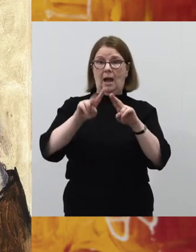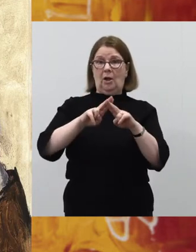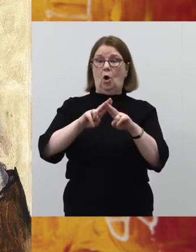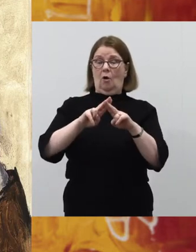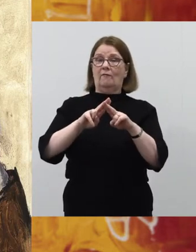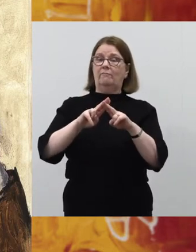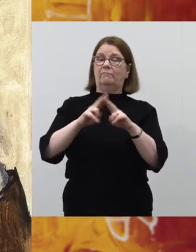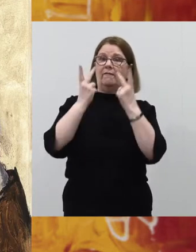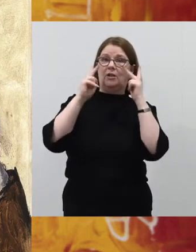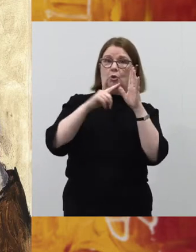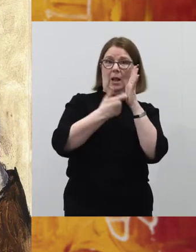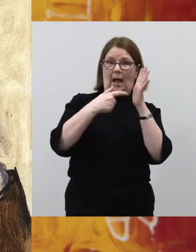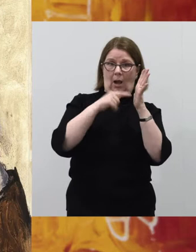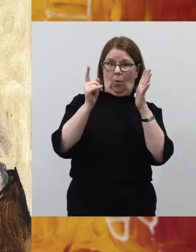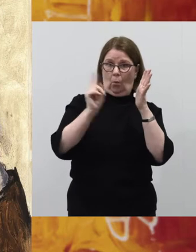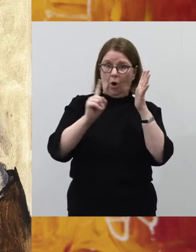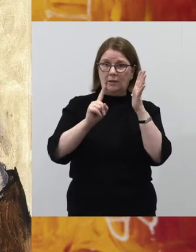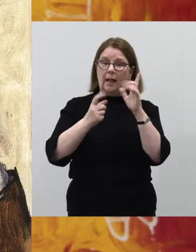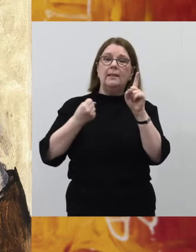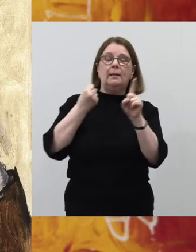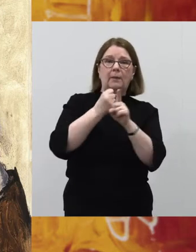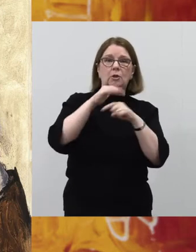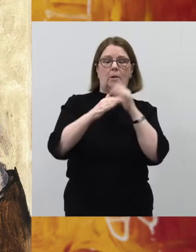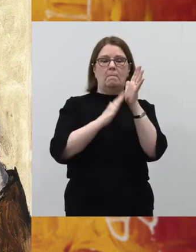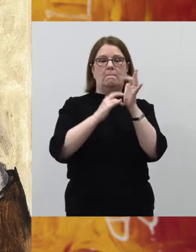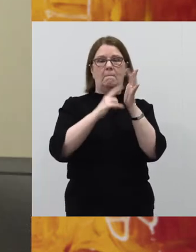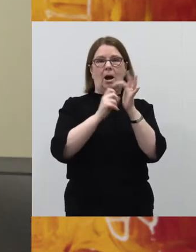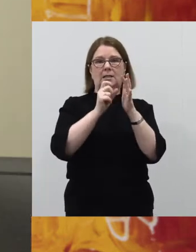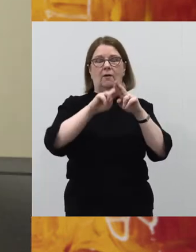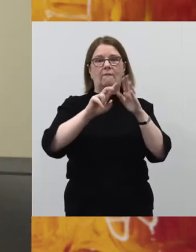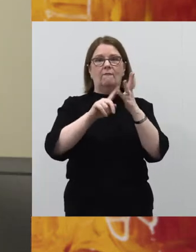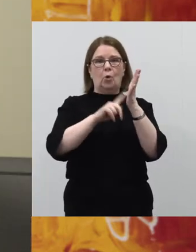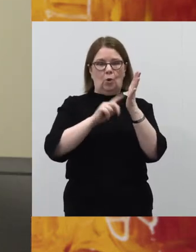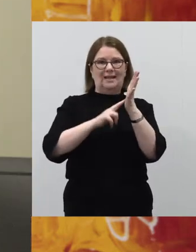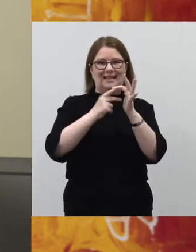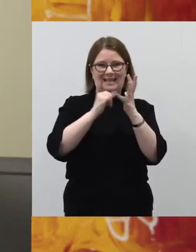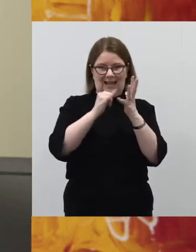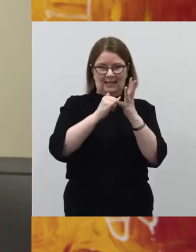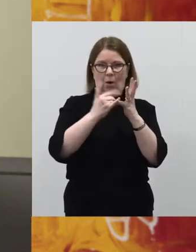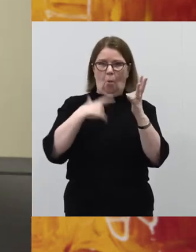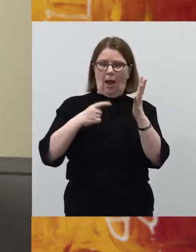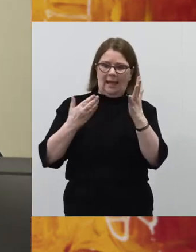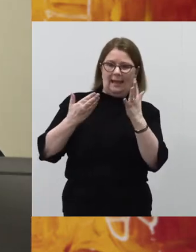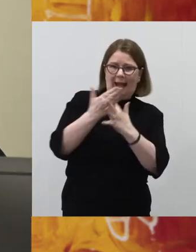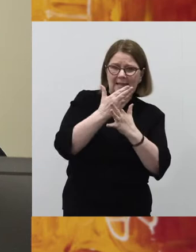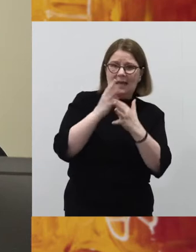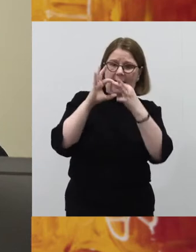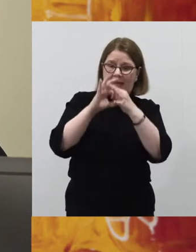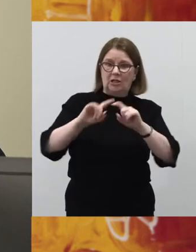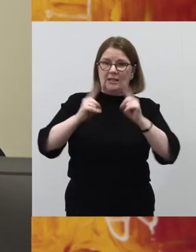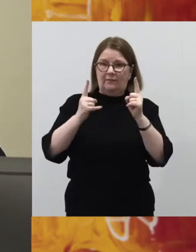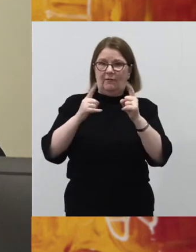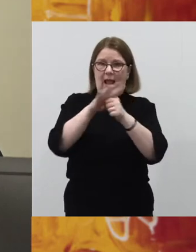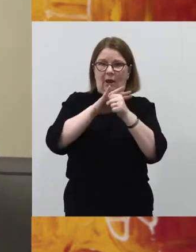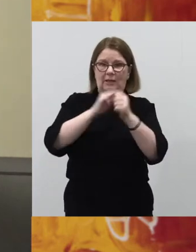painting. Though, on a matter of historical accuracy, Mayakovsky shot himself in the chest. And stress